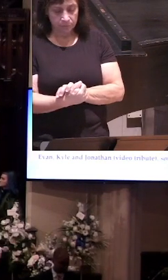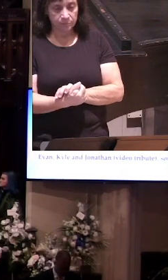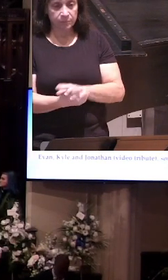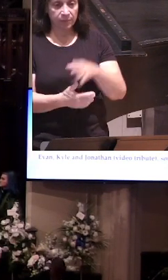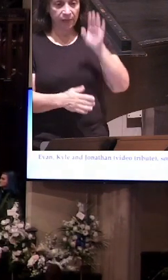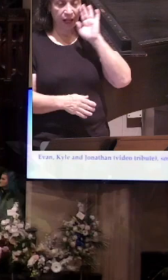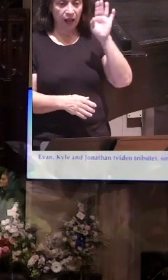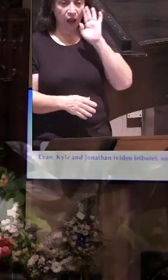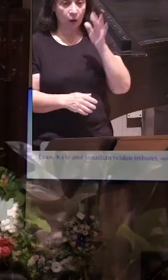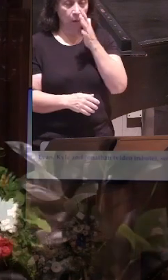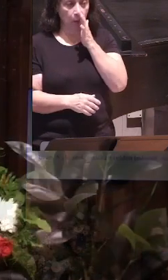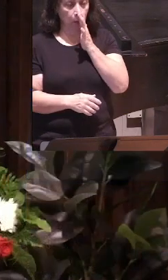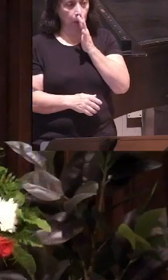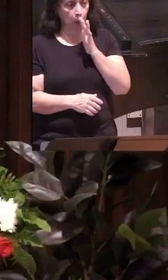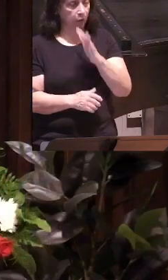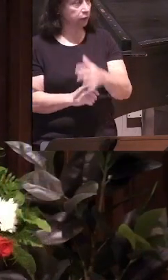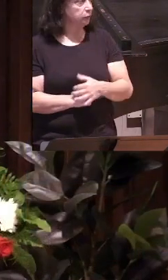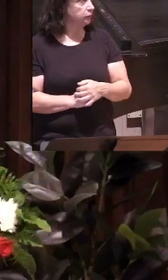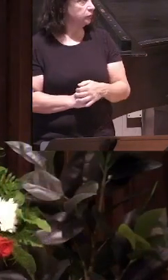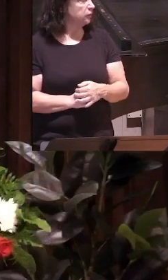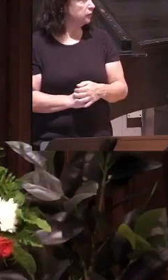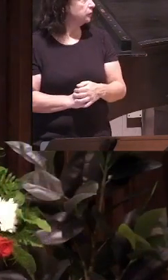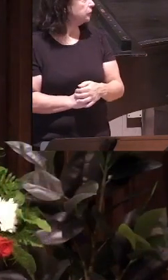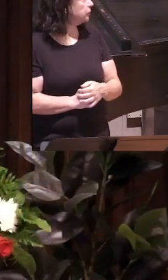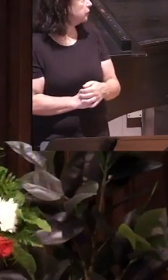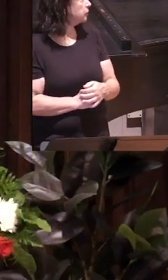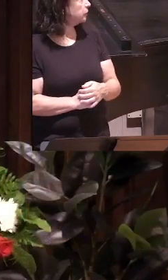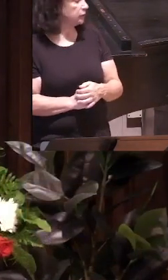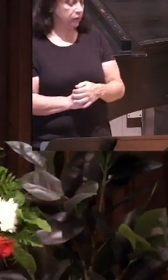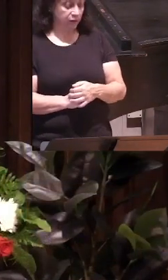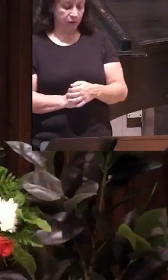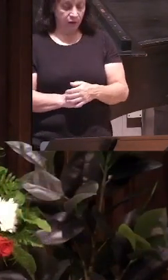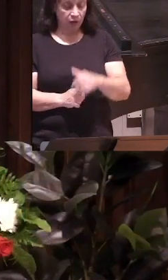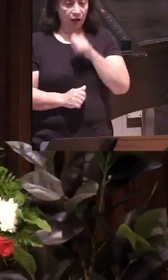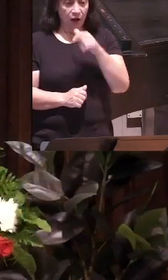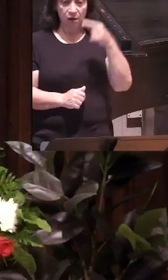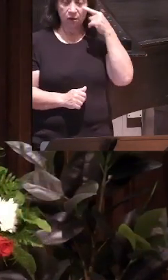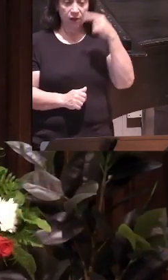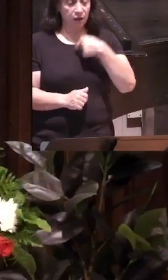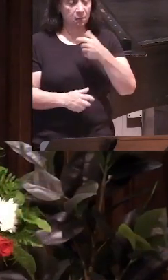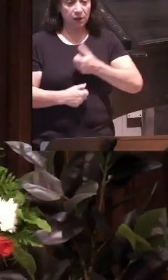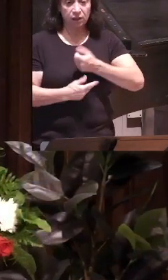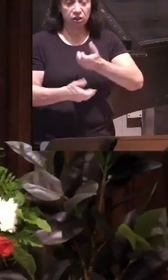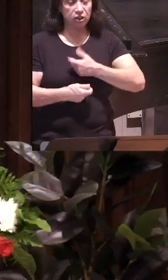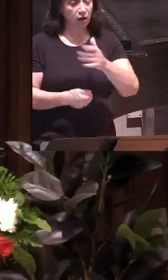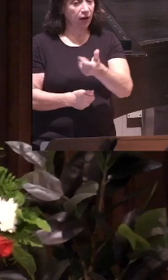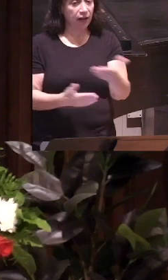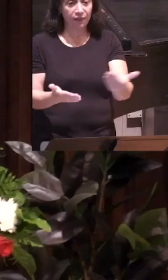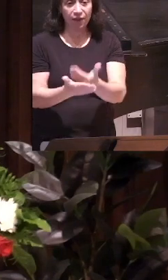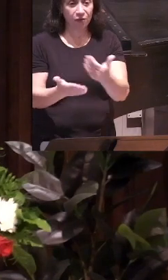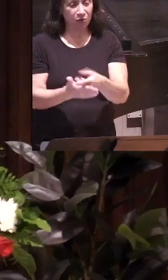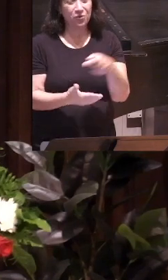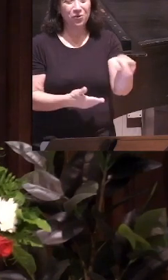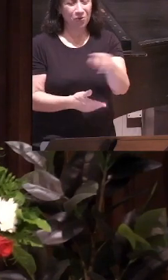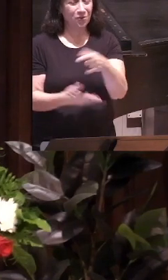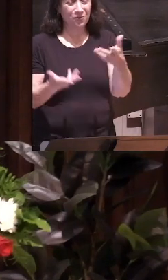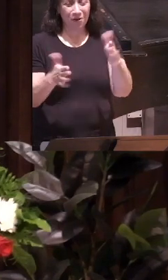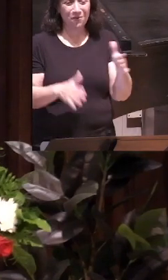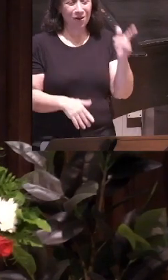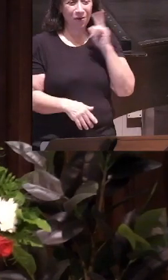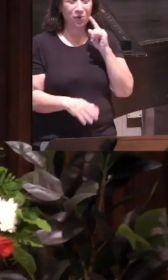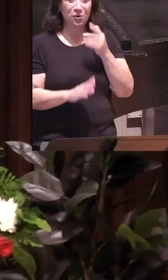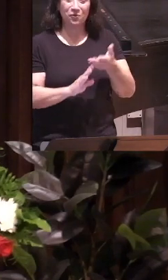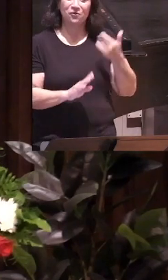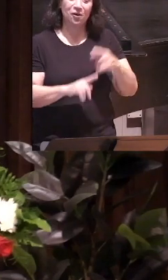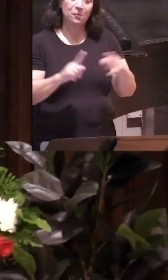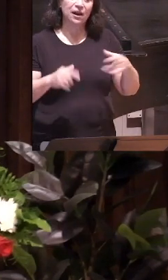Hello, everyone. I don't think I'm going to share anything new that you haven't already heard today, but I